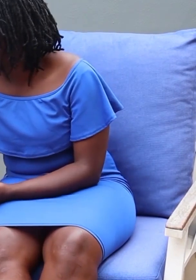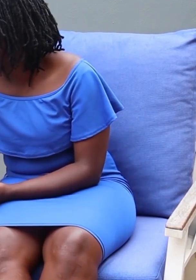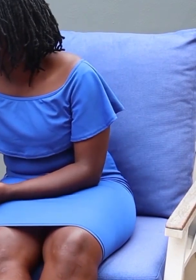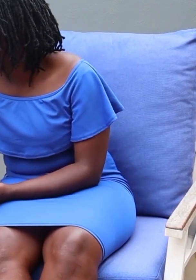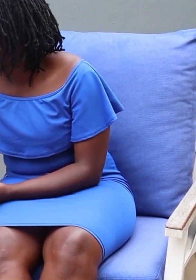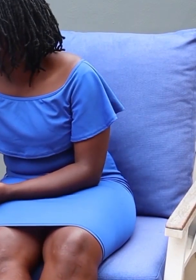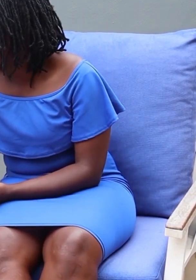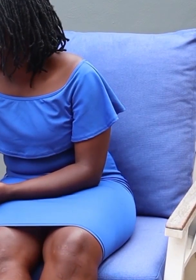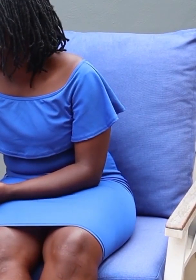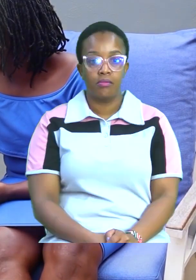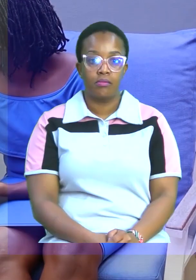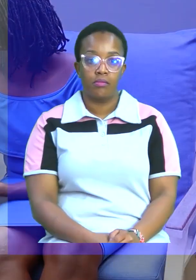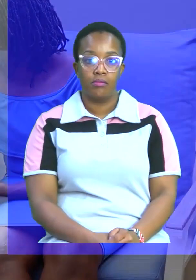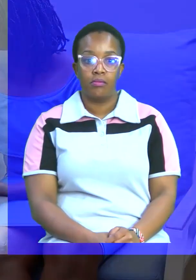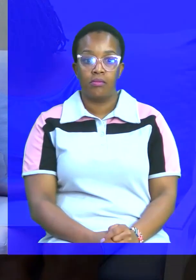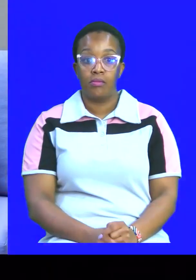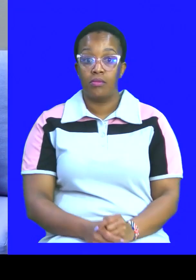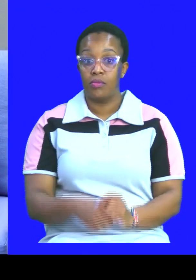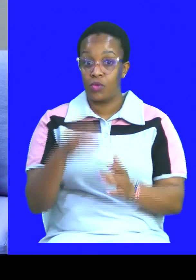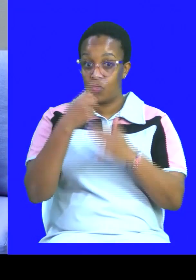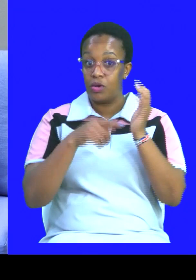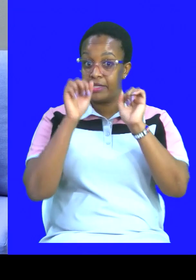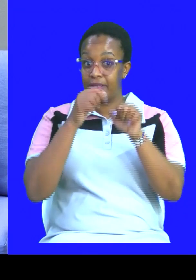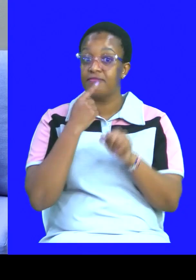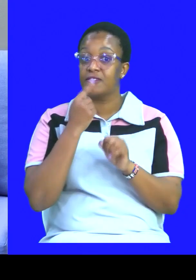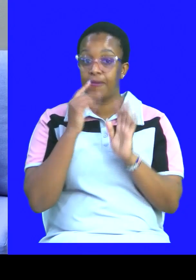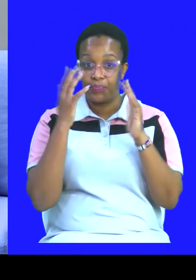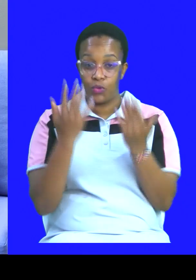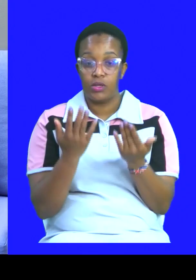dropping out of school? What I can say is